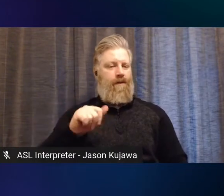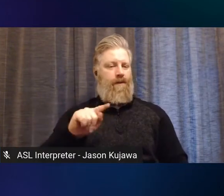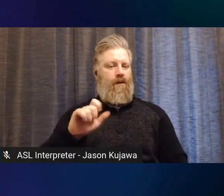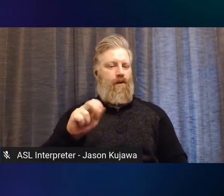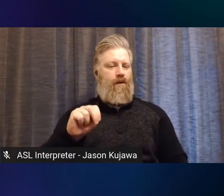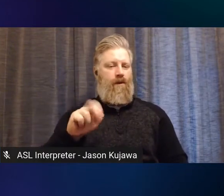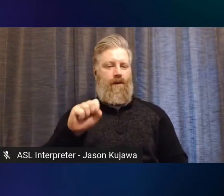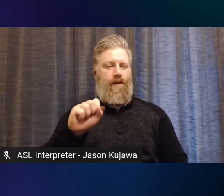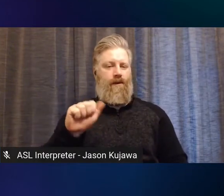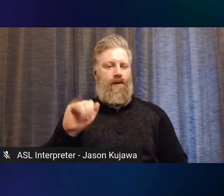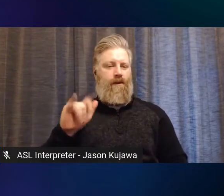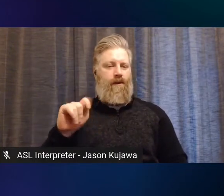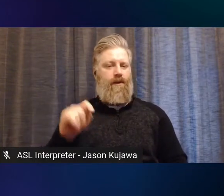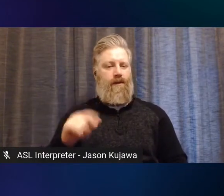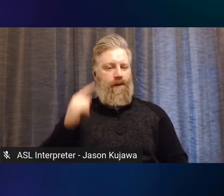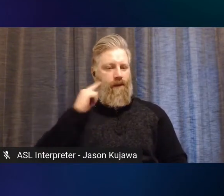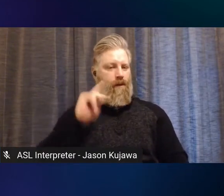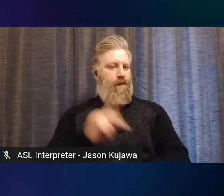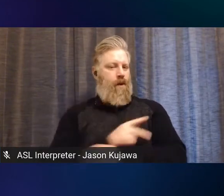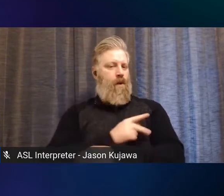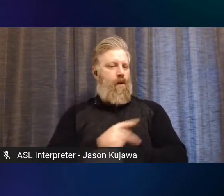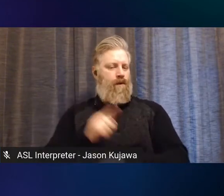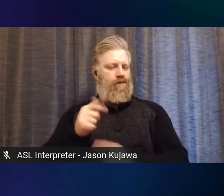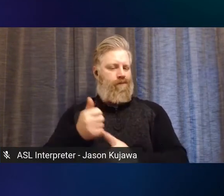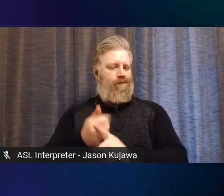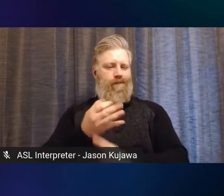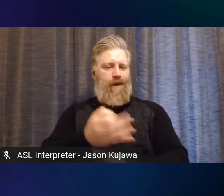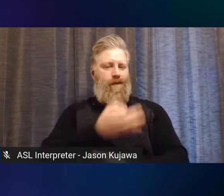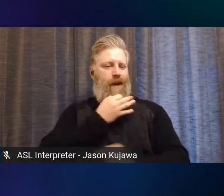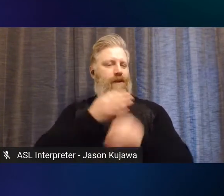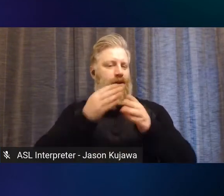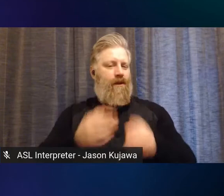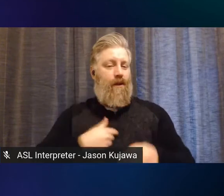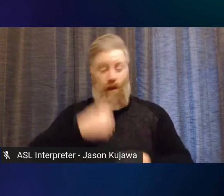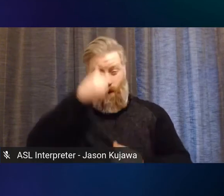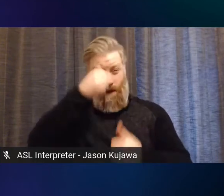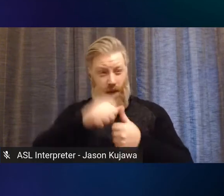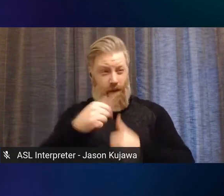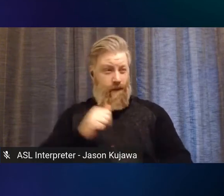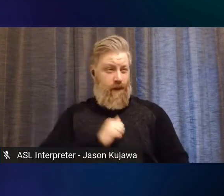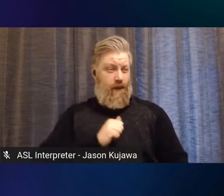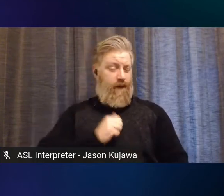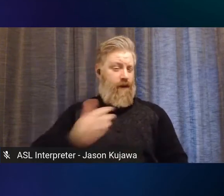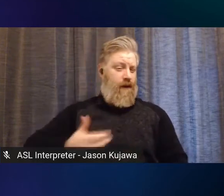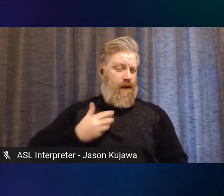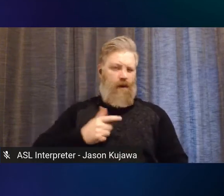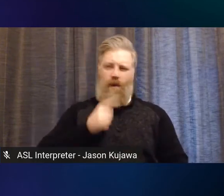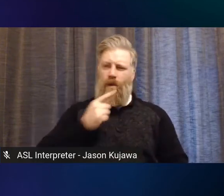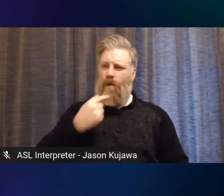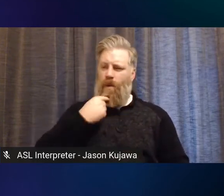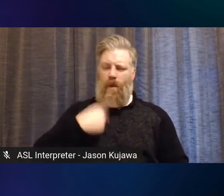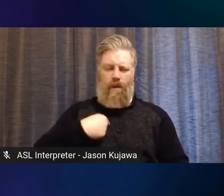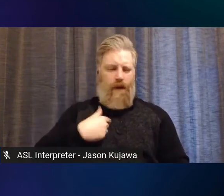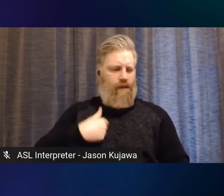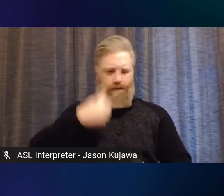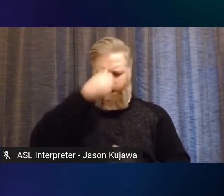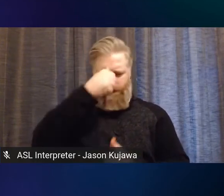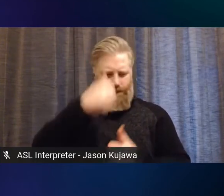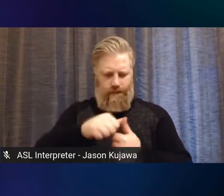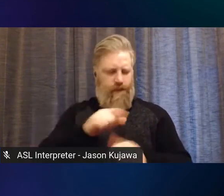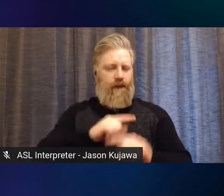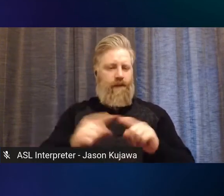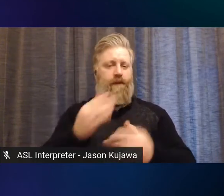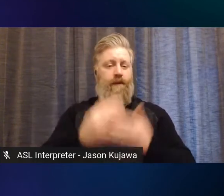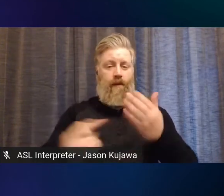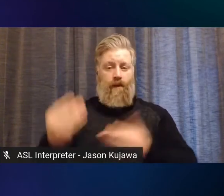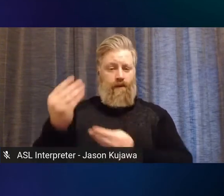the master, right? And I remember being a young person, and I don't remember who told me to do this, but somebody told me to look